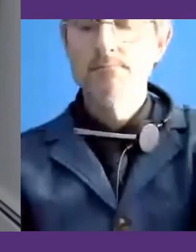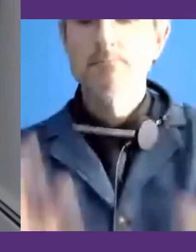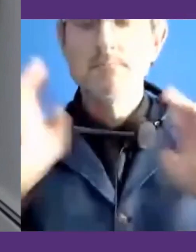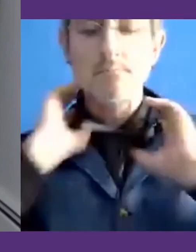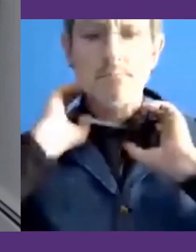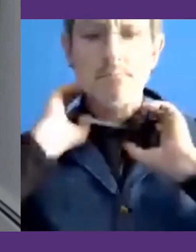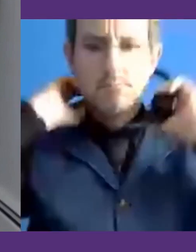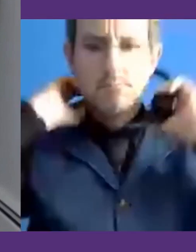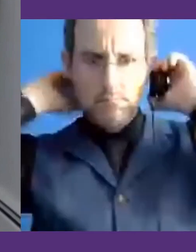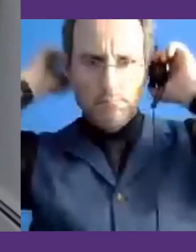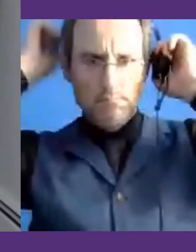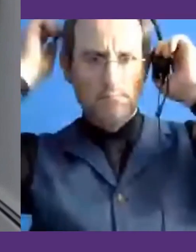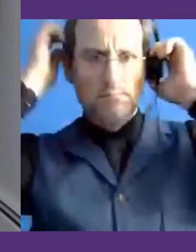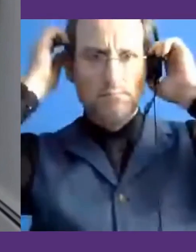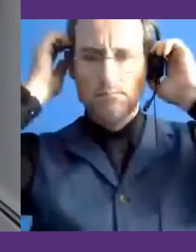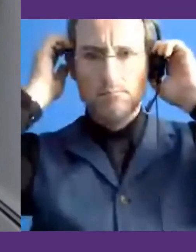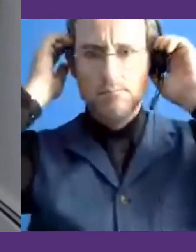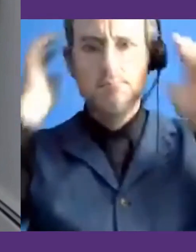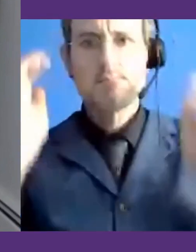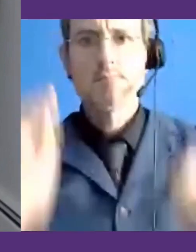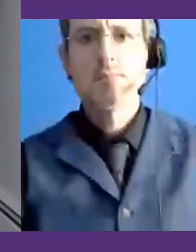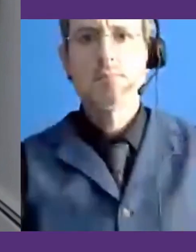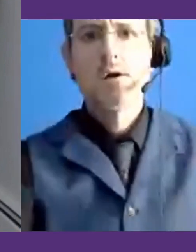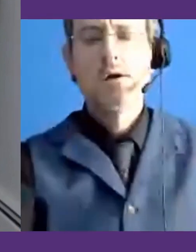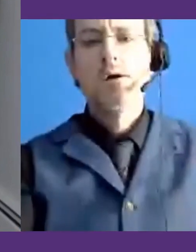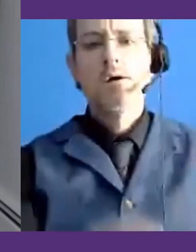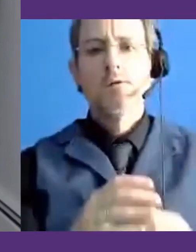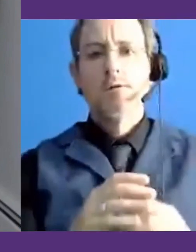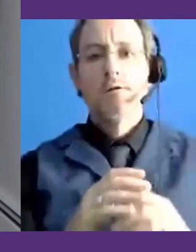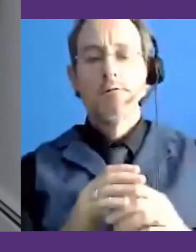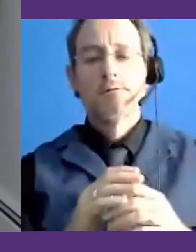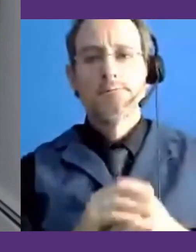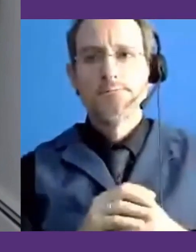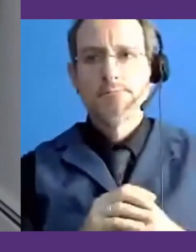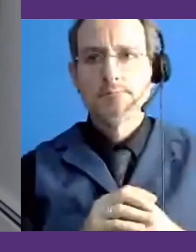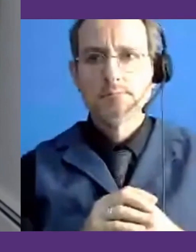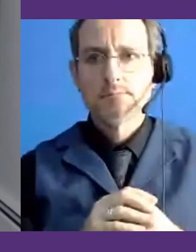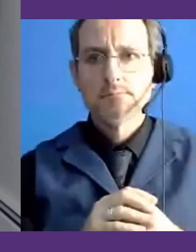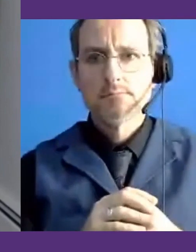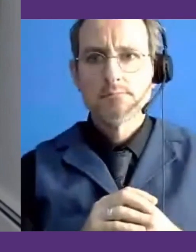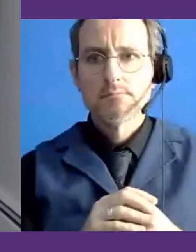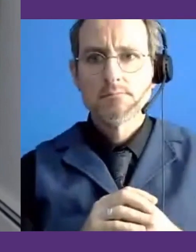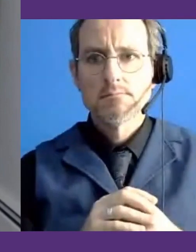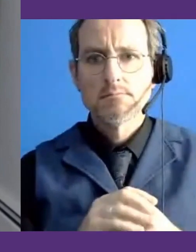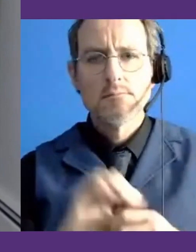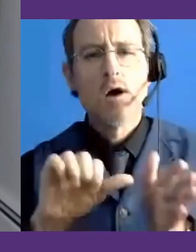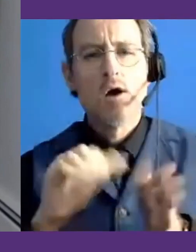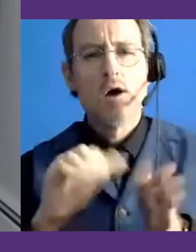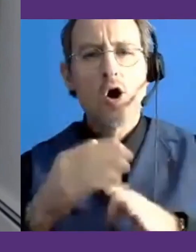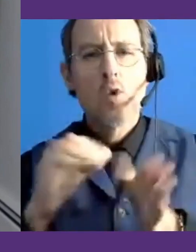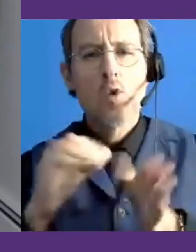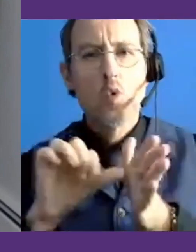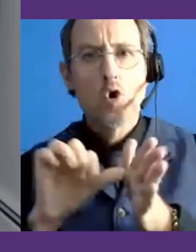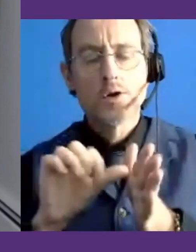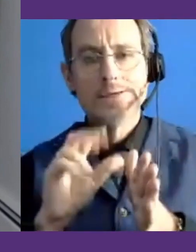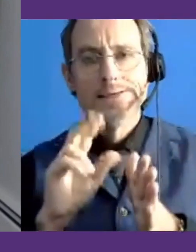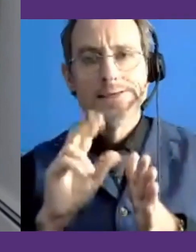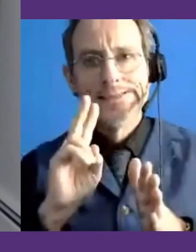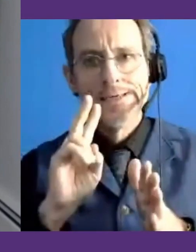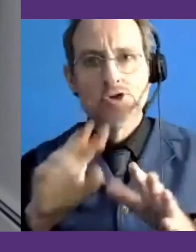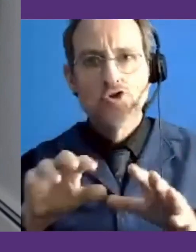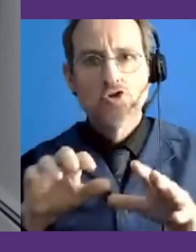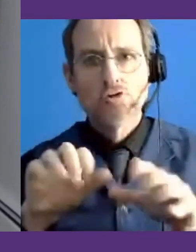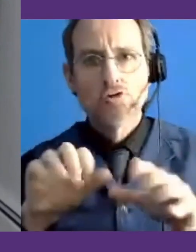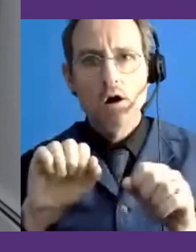really you're seeing the fruits of their labor happening in terms of that. Think of other